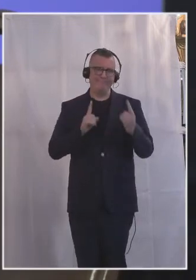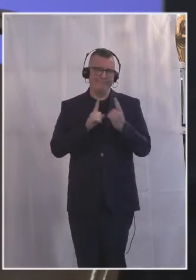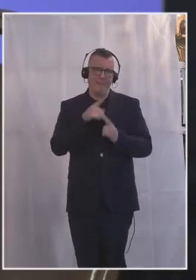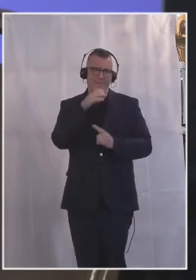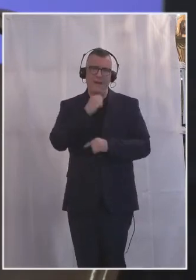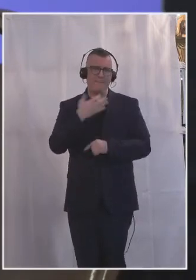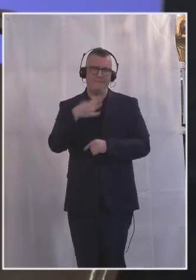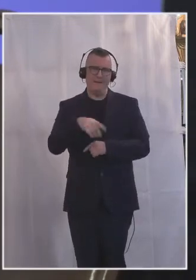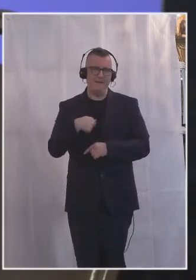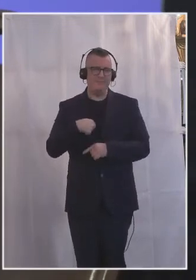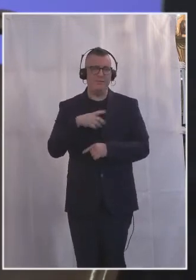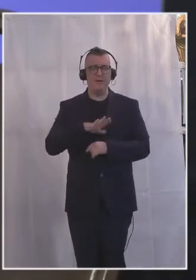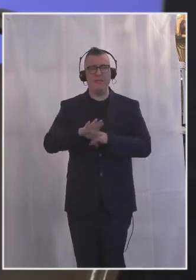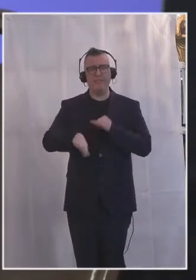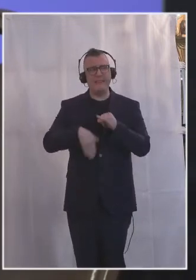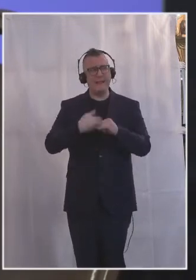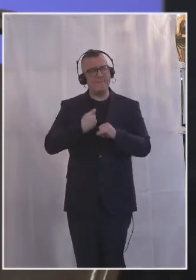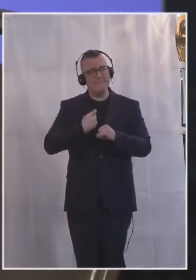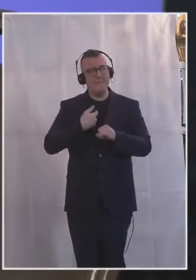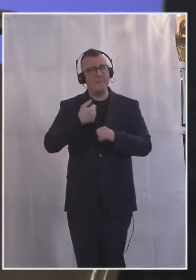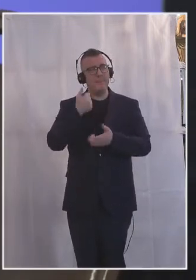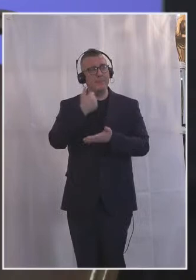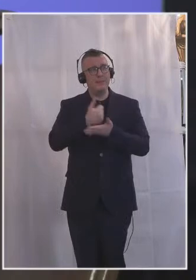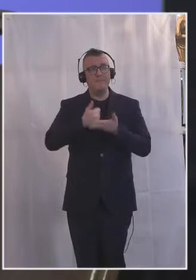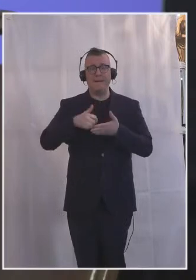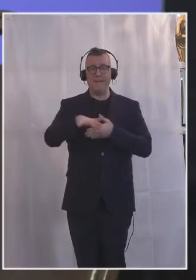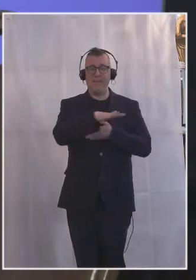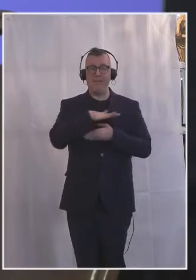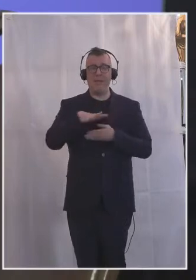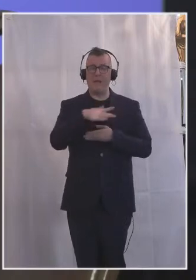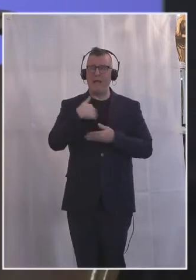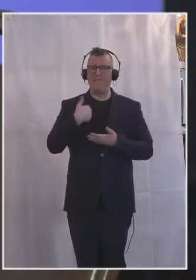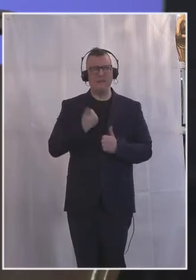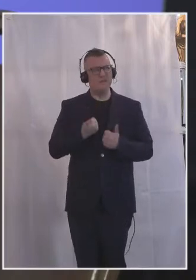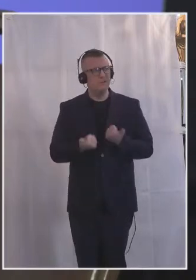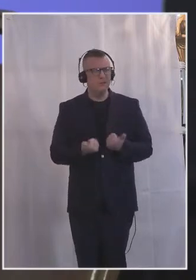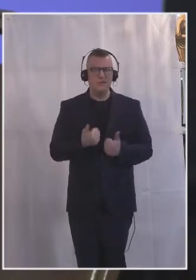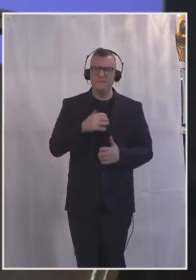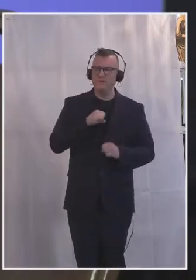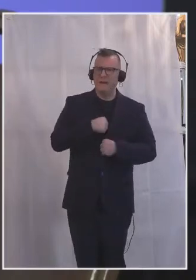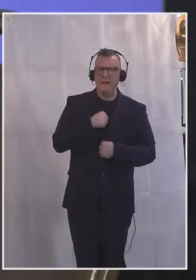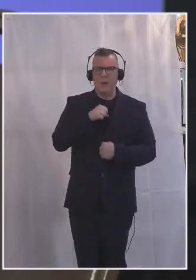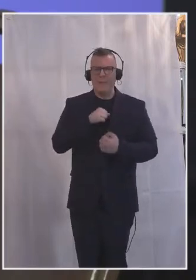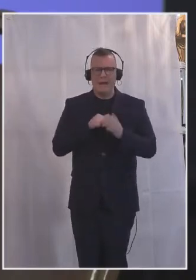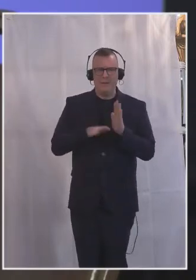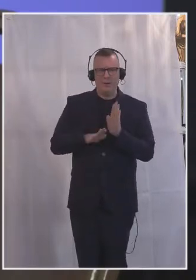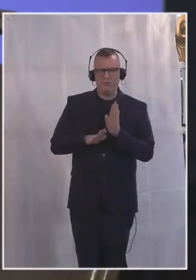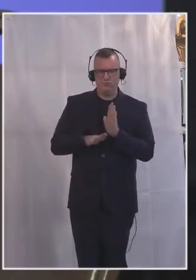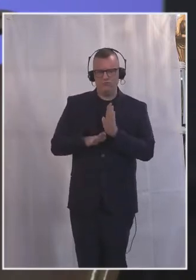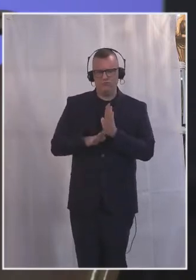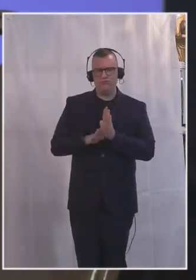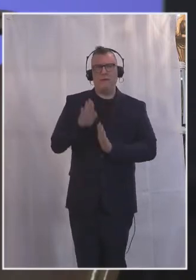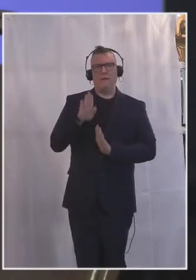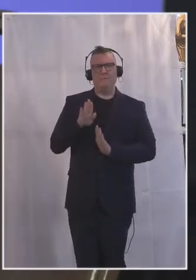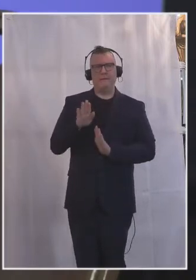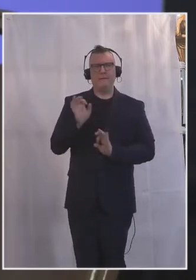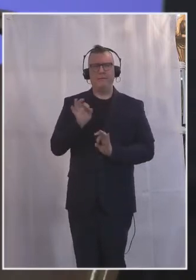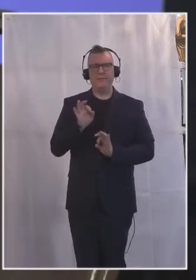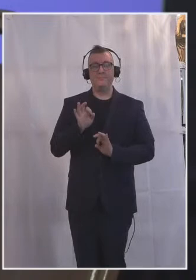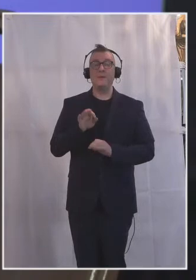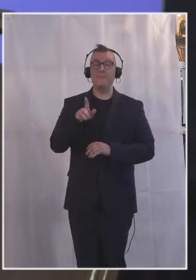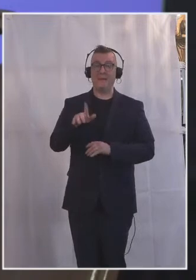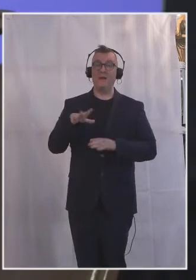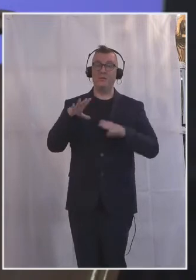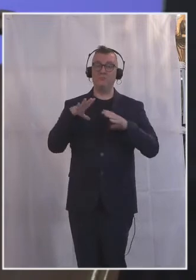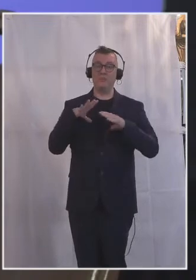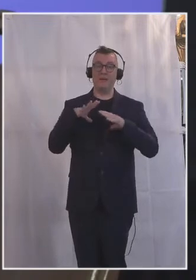eventually I got frustrated within the banking industry that I wasn't going far enough, fast enough, and I took a career break initially to